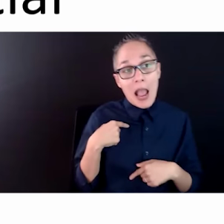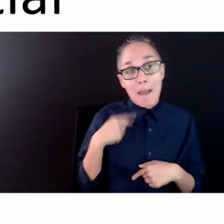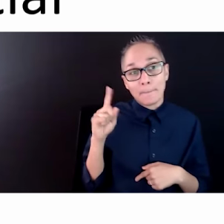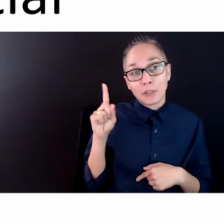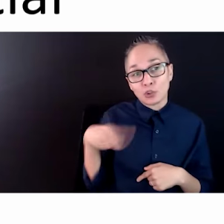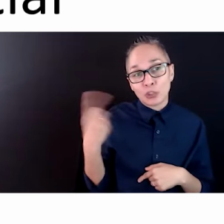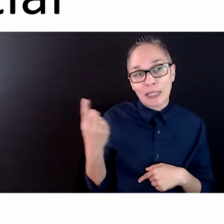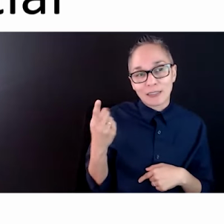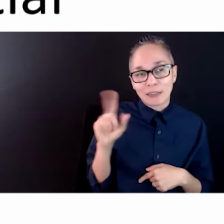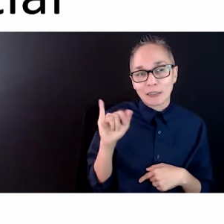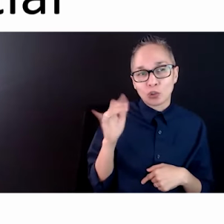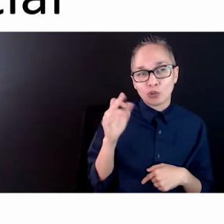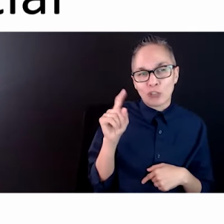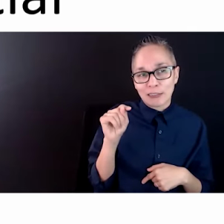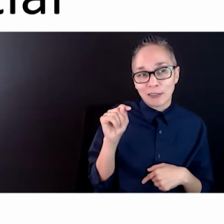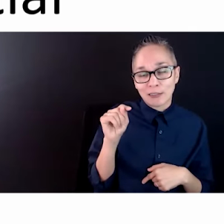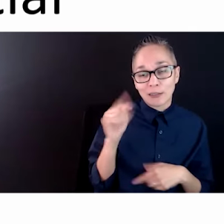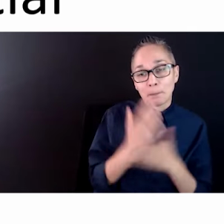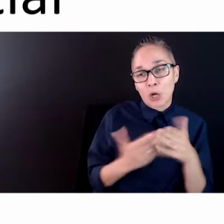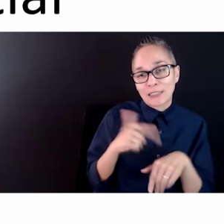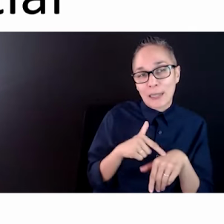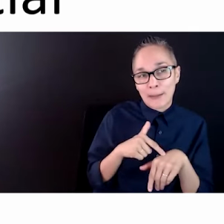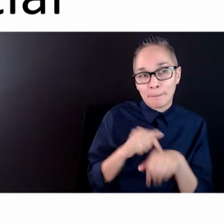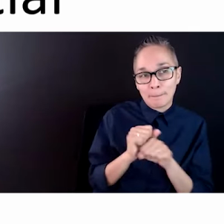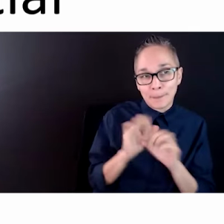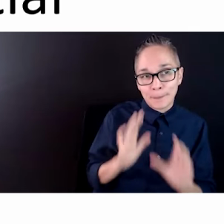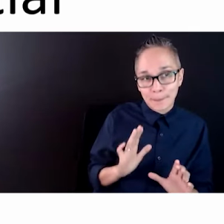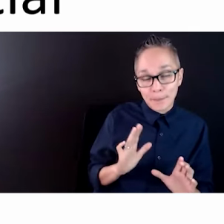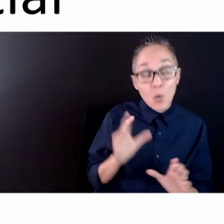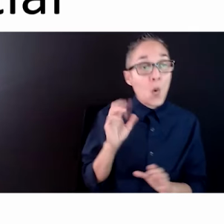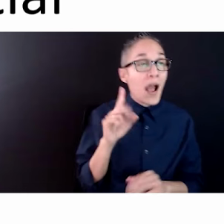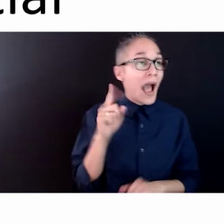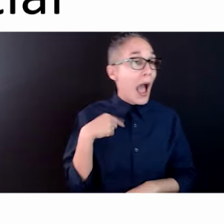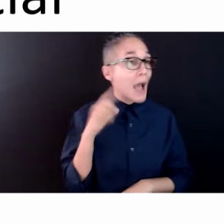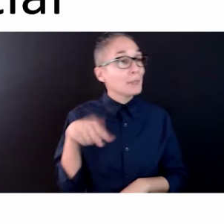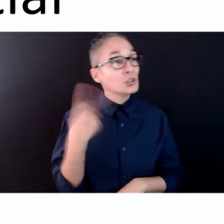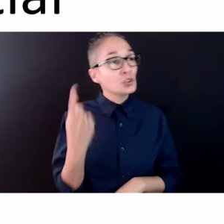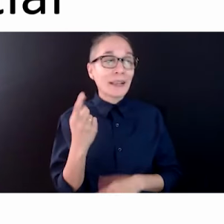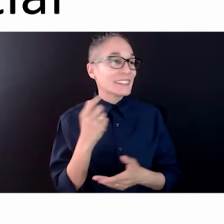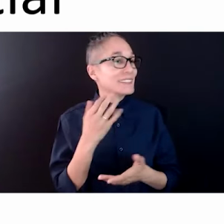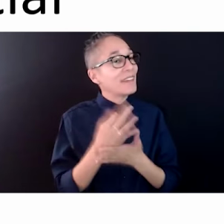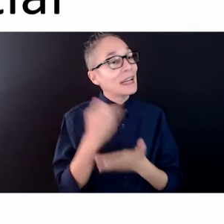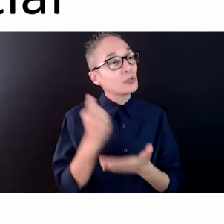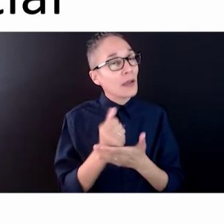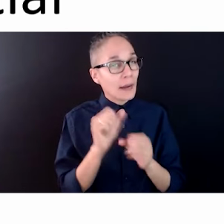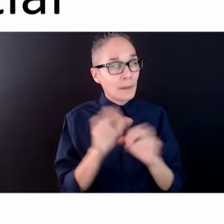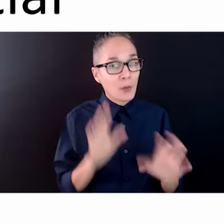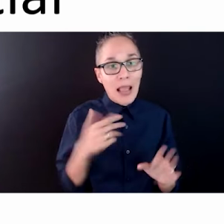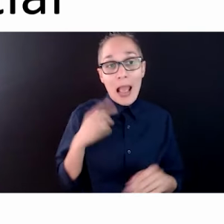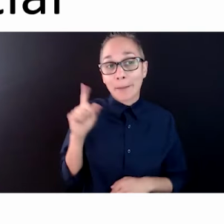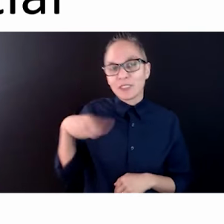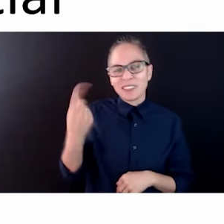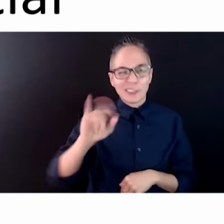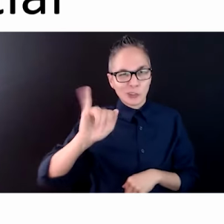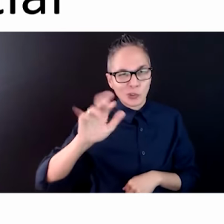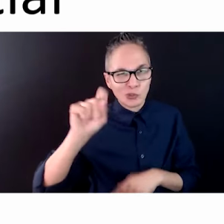and we used to do this with part-time as well, I'm just a part-timer, or I'm just a financial aid worker. How do we move